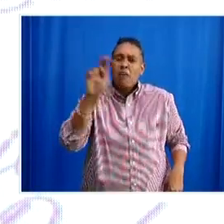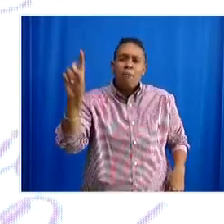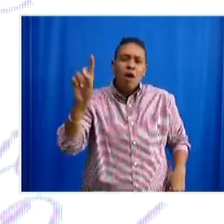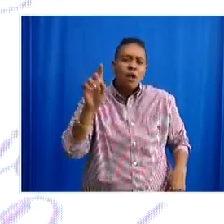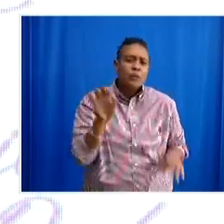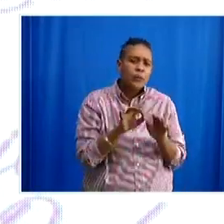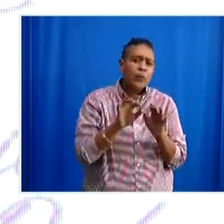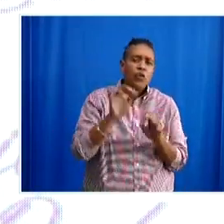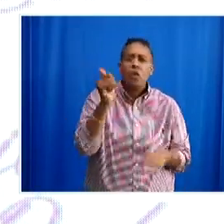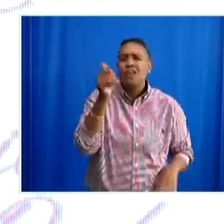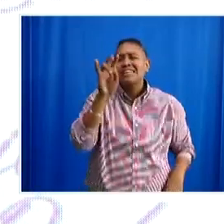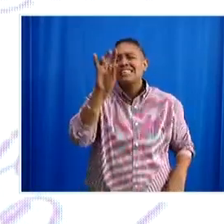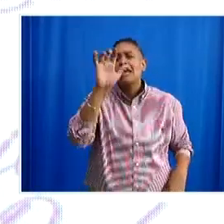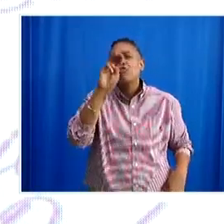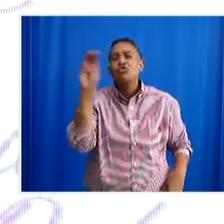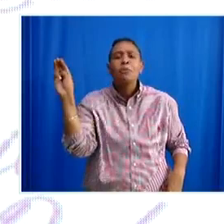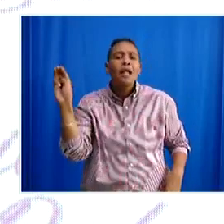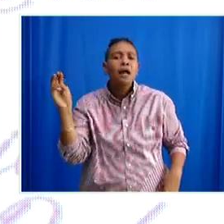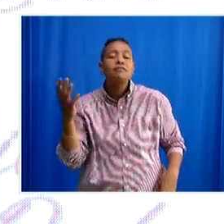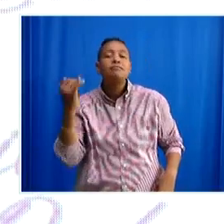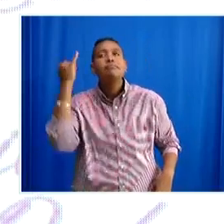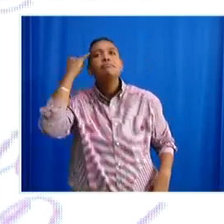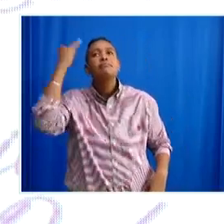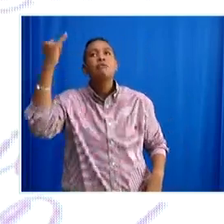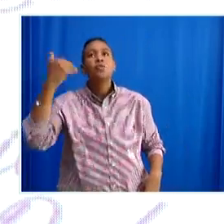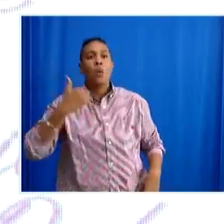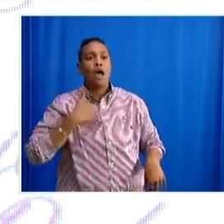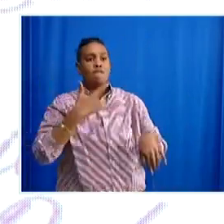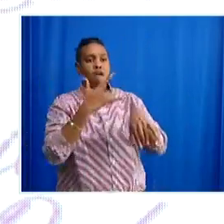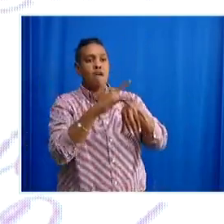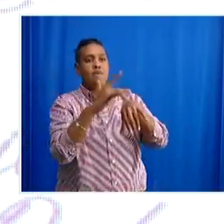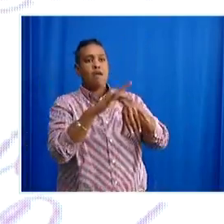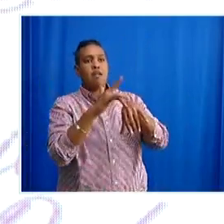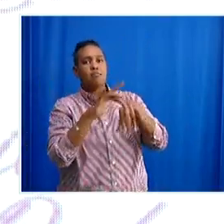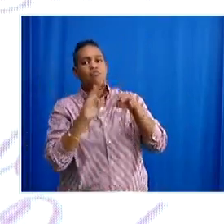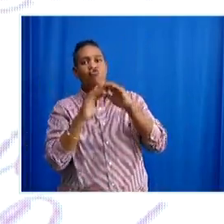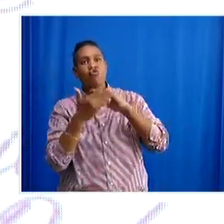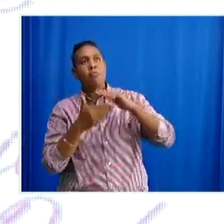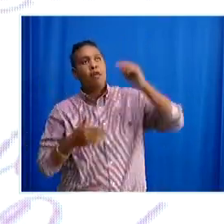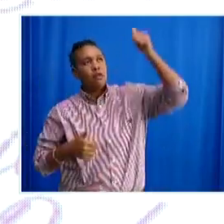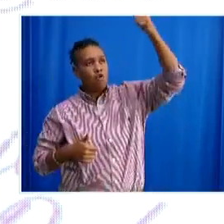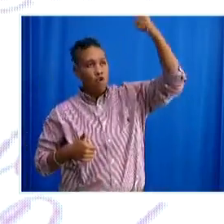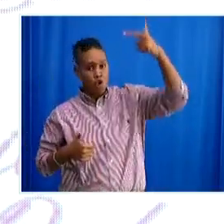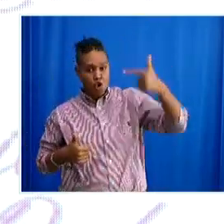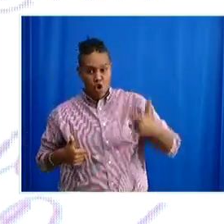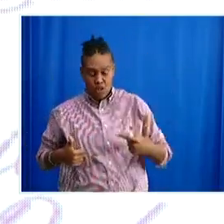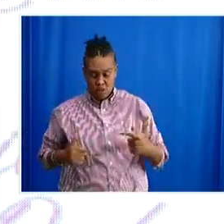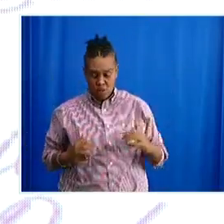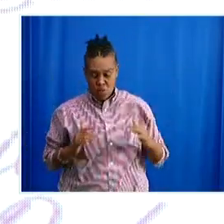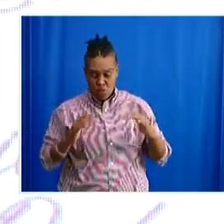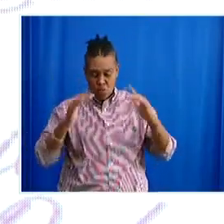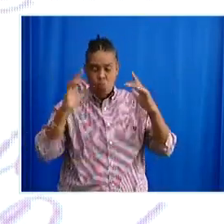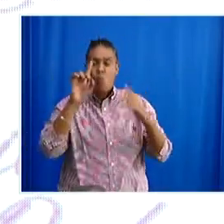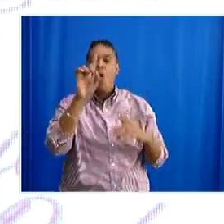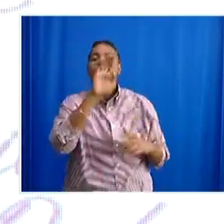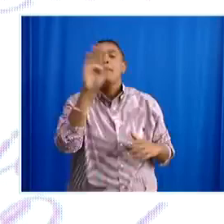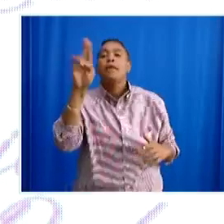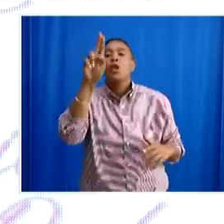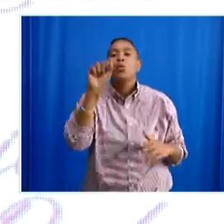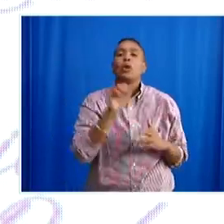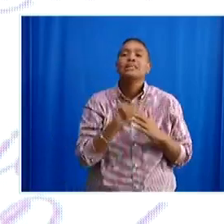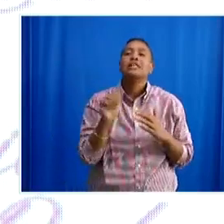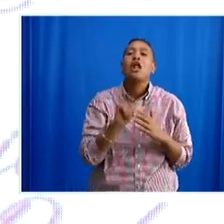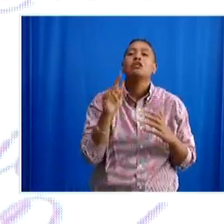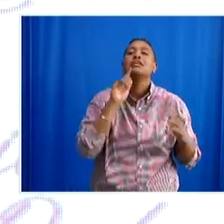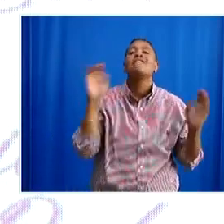The idea is to have available to Jamaica up to $1 billion of